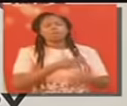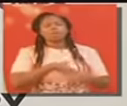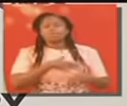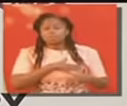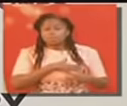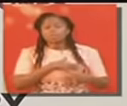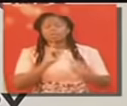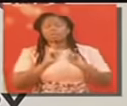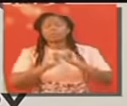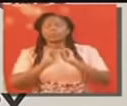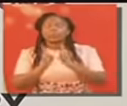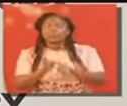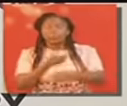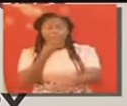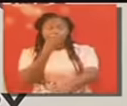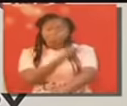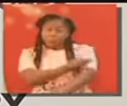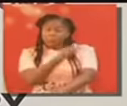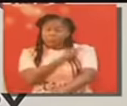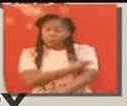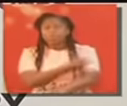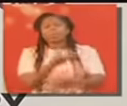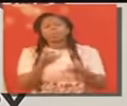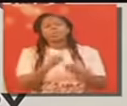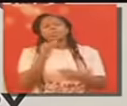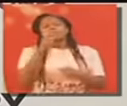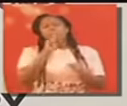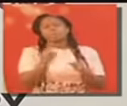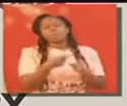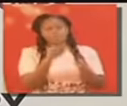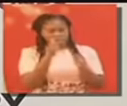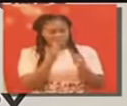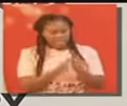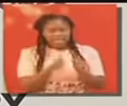doses per week. And the last figure I have is